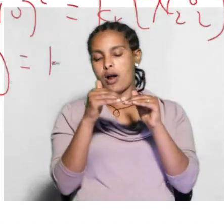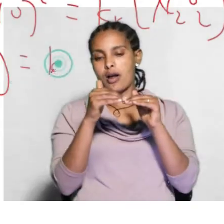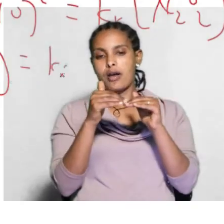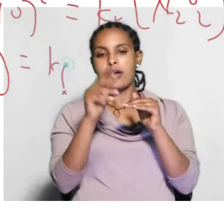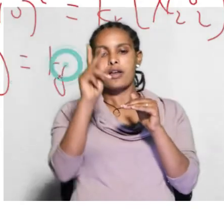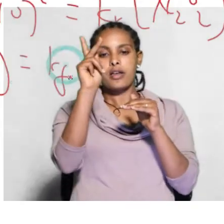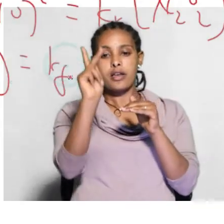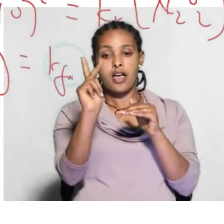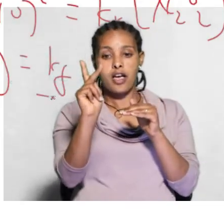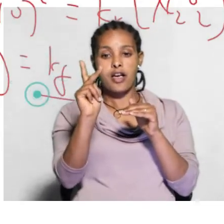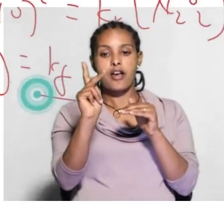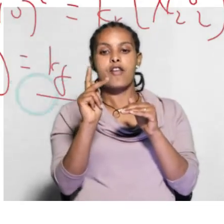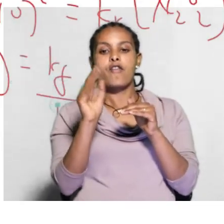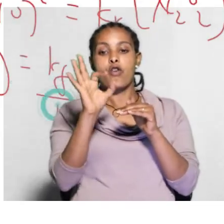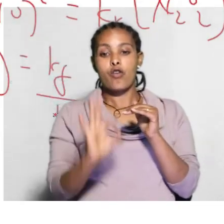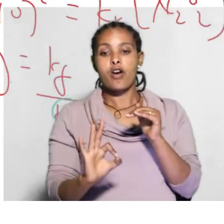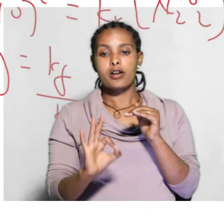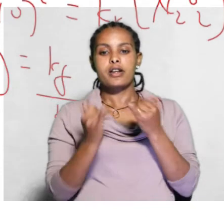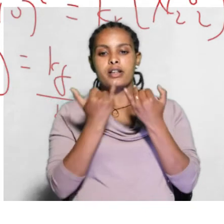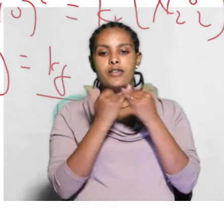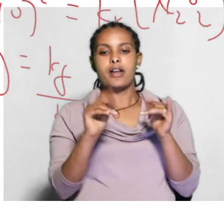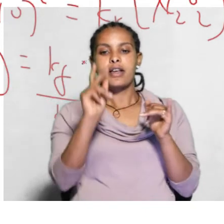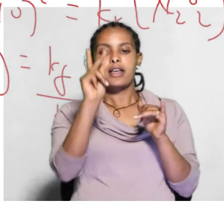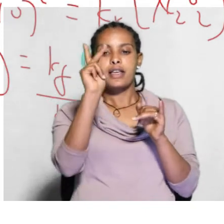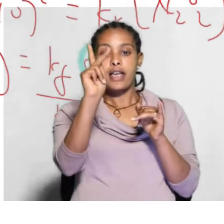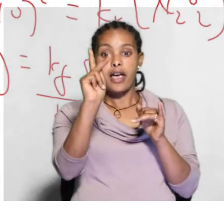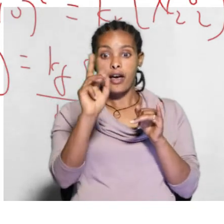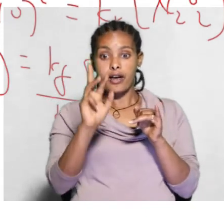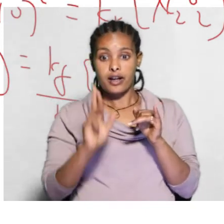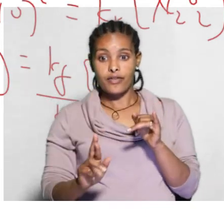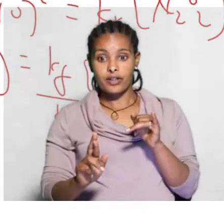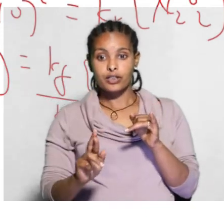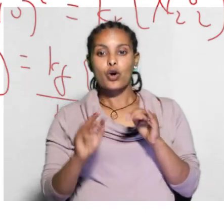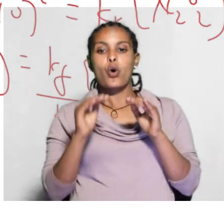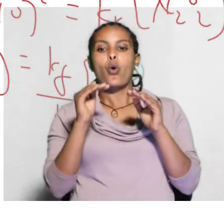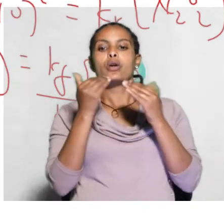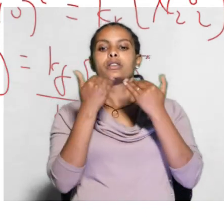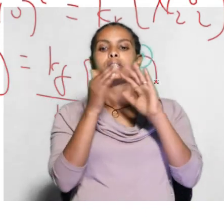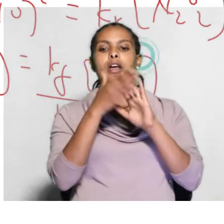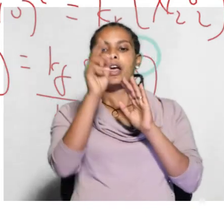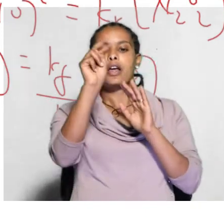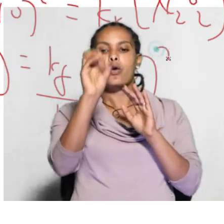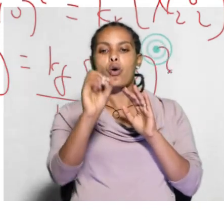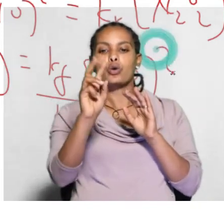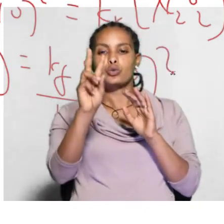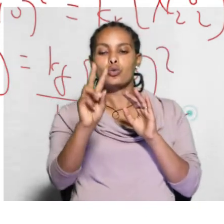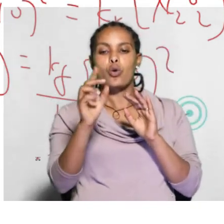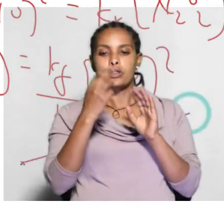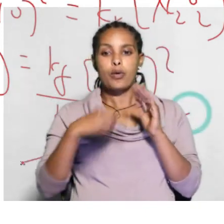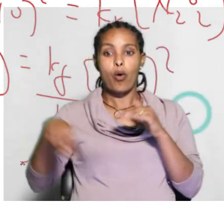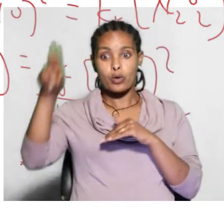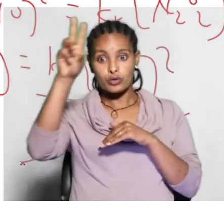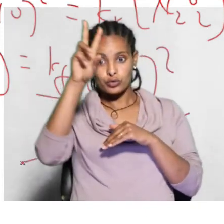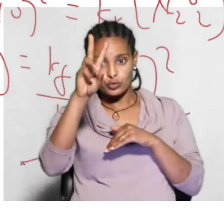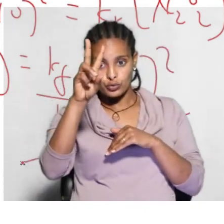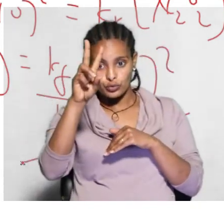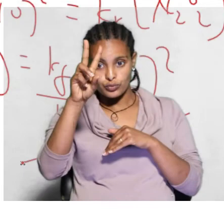K forward divided by K reverse times concentration of NO to the power 2.